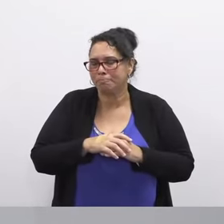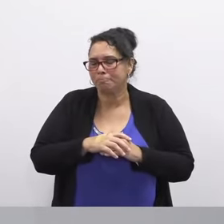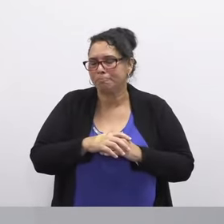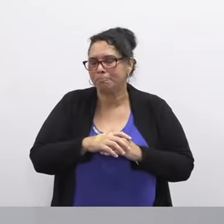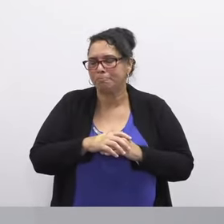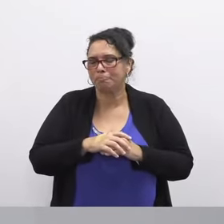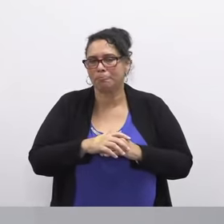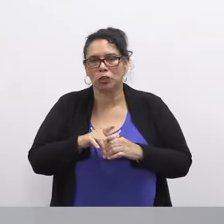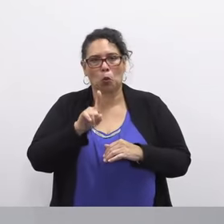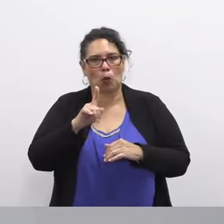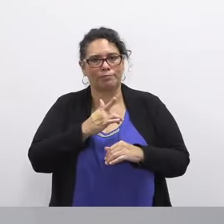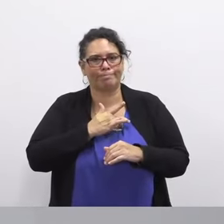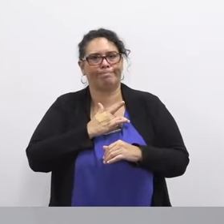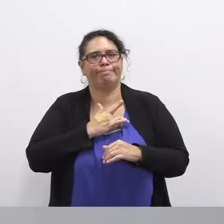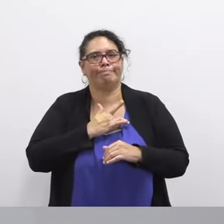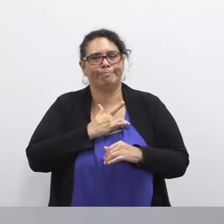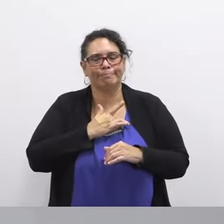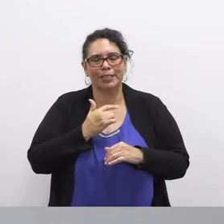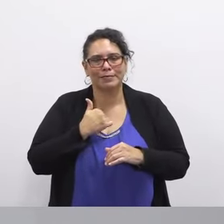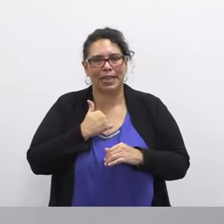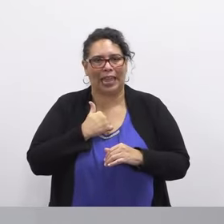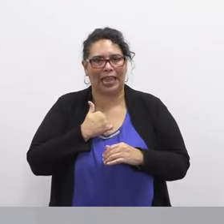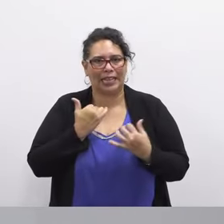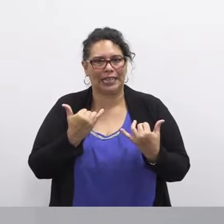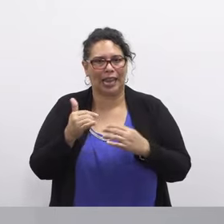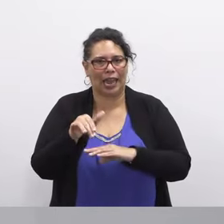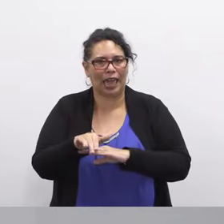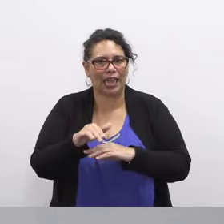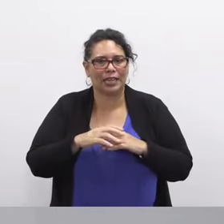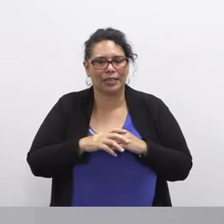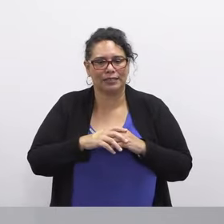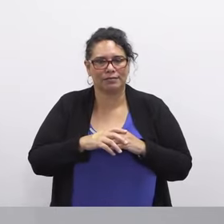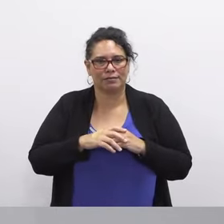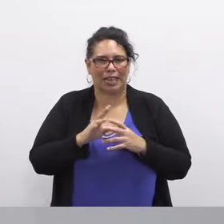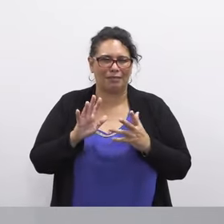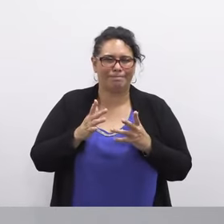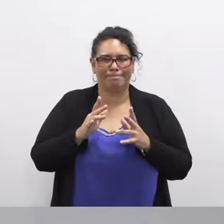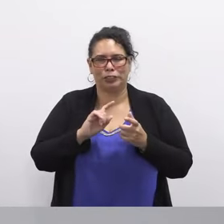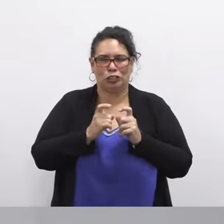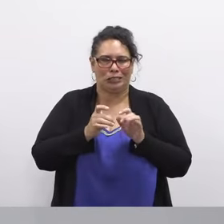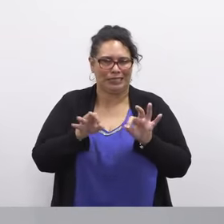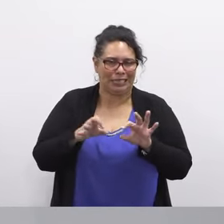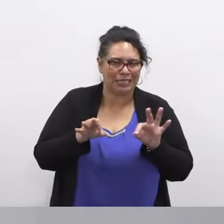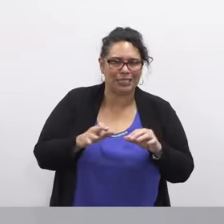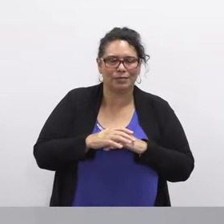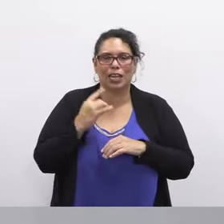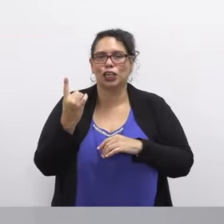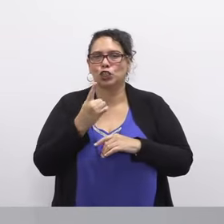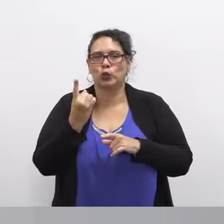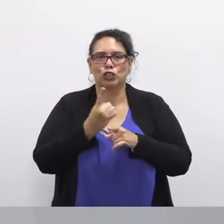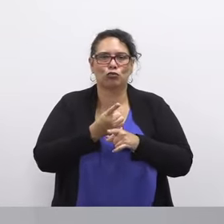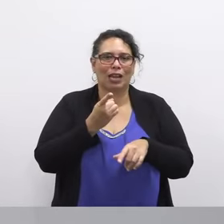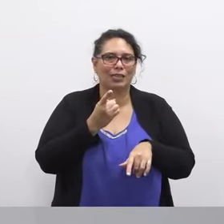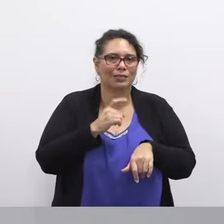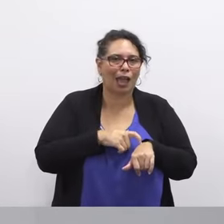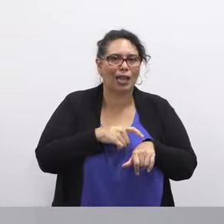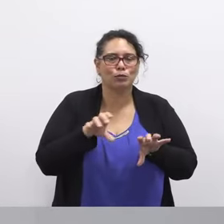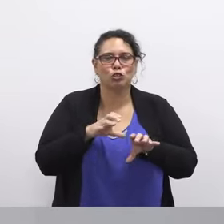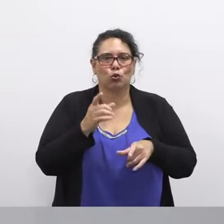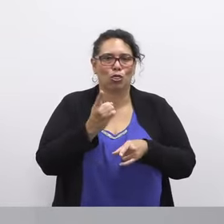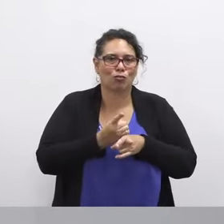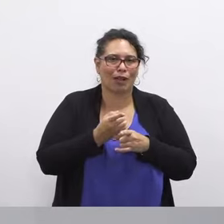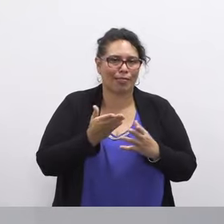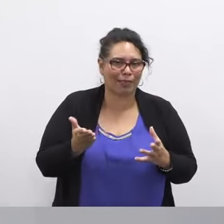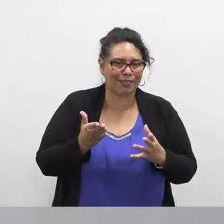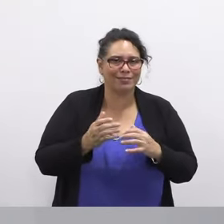the one that really sticks with me tonight, and I'm paraphrasing here, is it's always the right time to do the right thing,